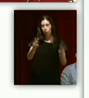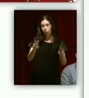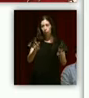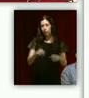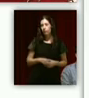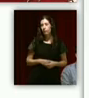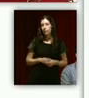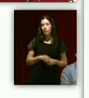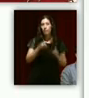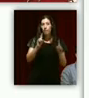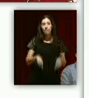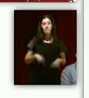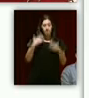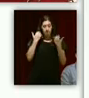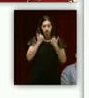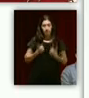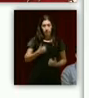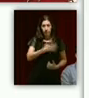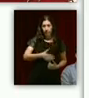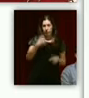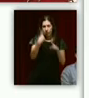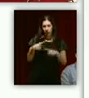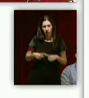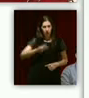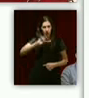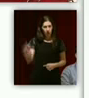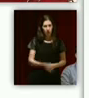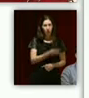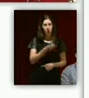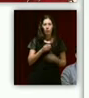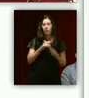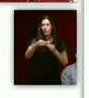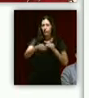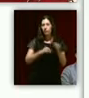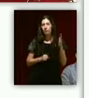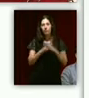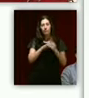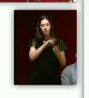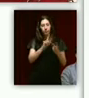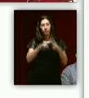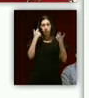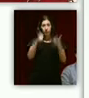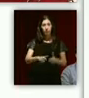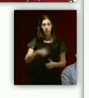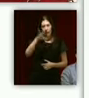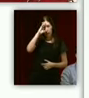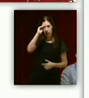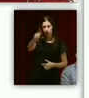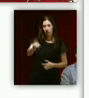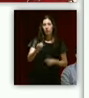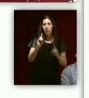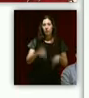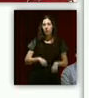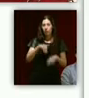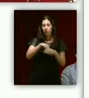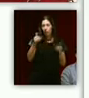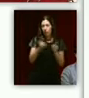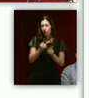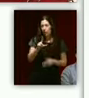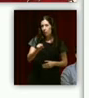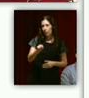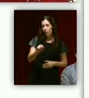cooperative element, or different parts of the body. It it is very flexible. The second block,